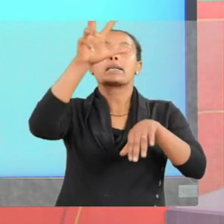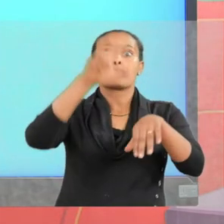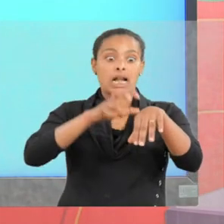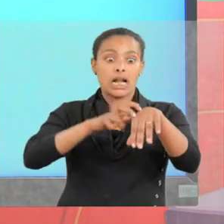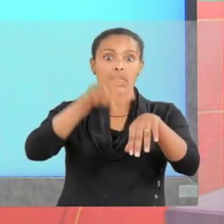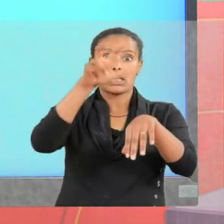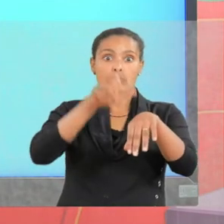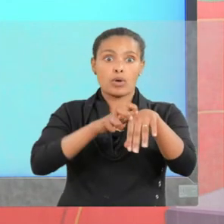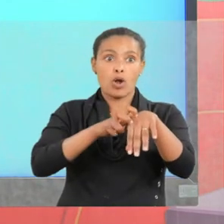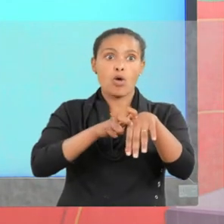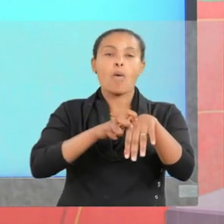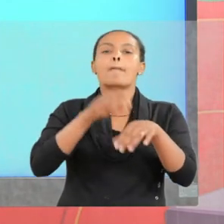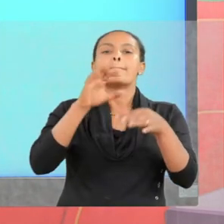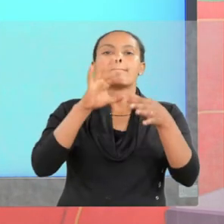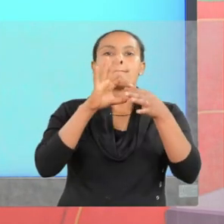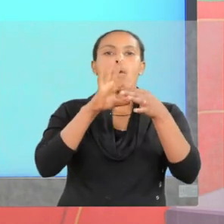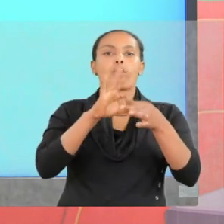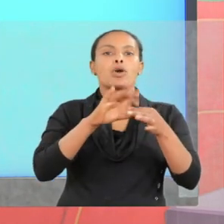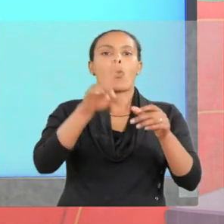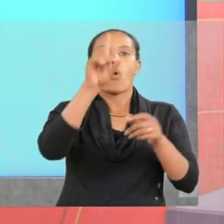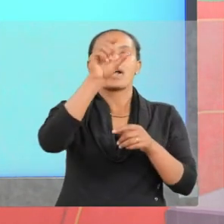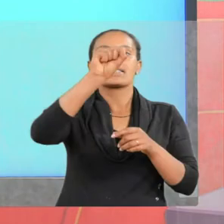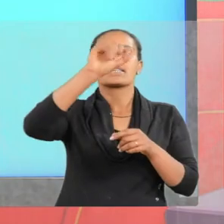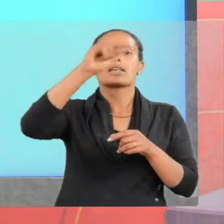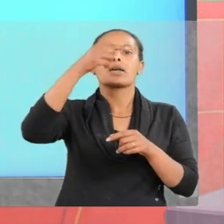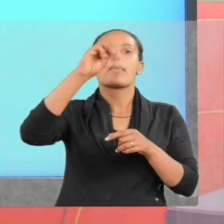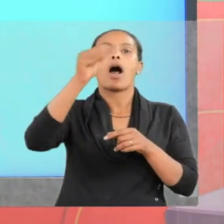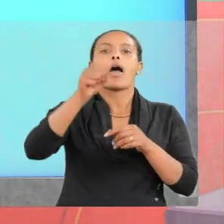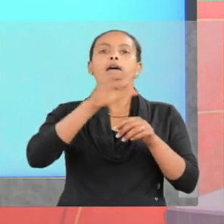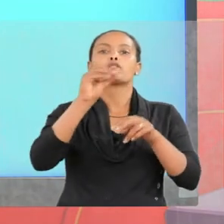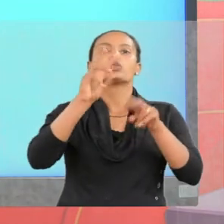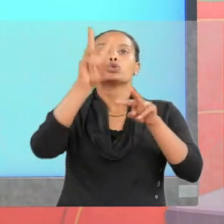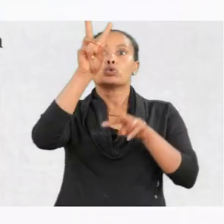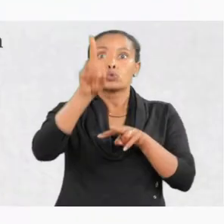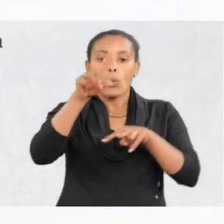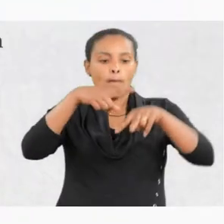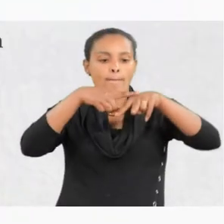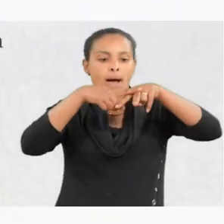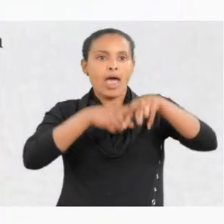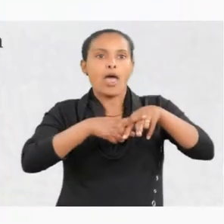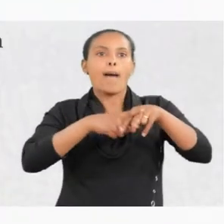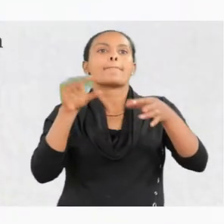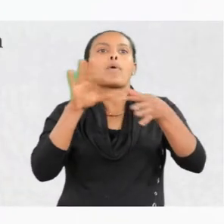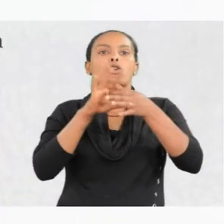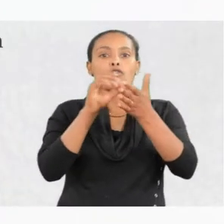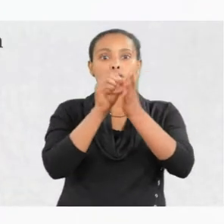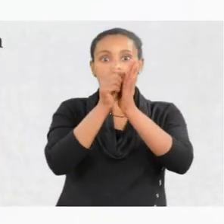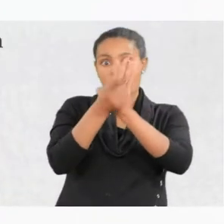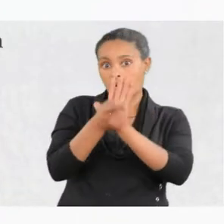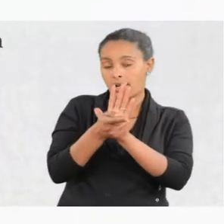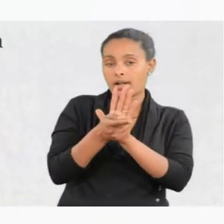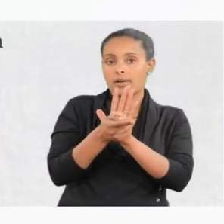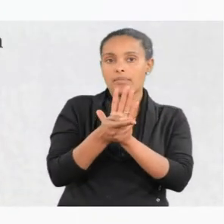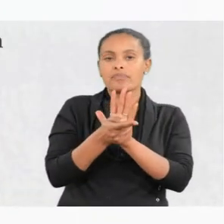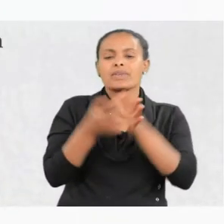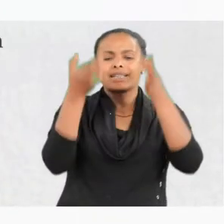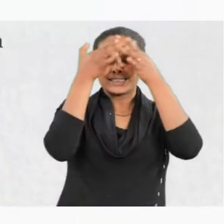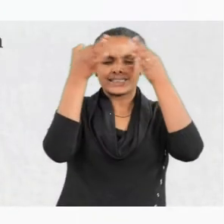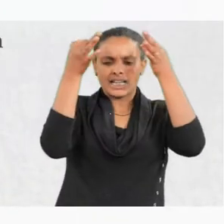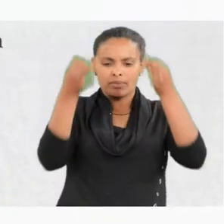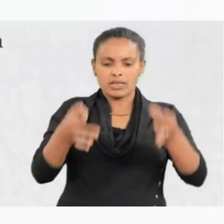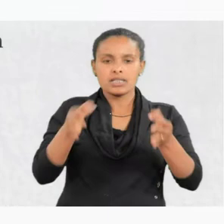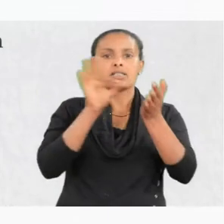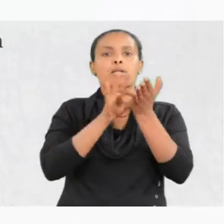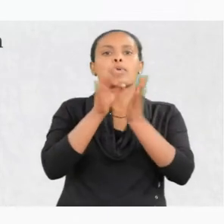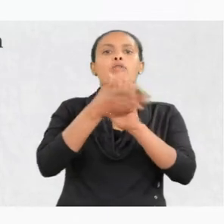Triple bond has one sigma and two pi bonds. For example, determine the